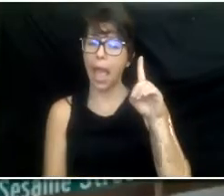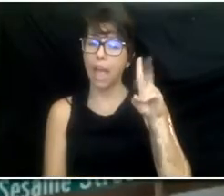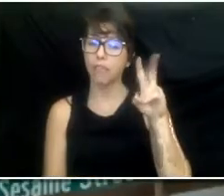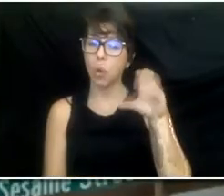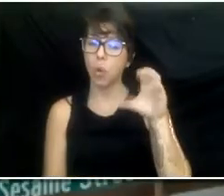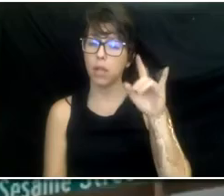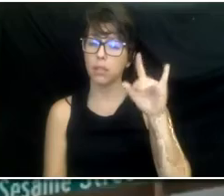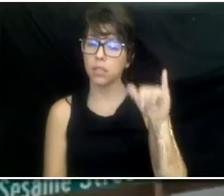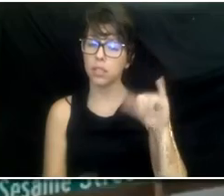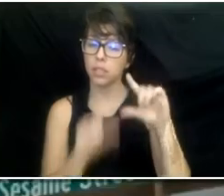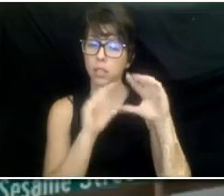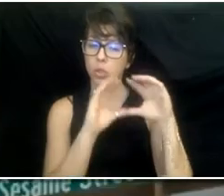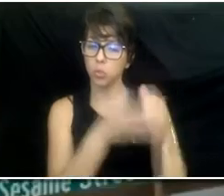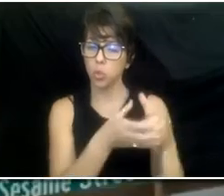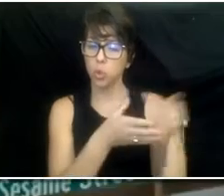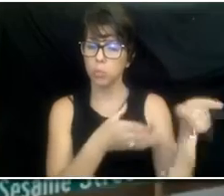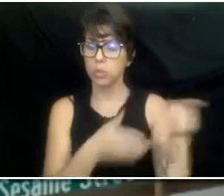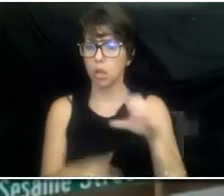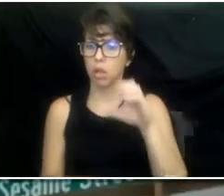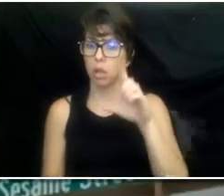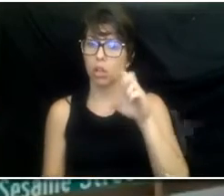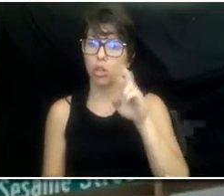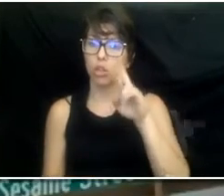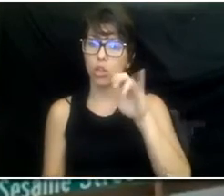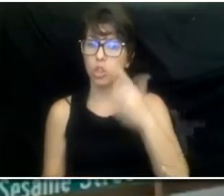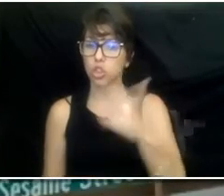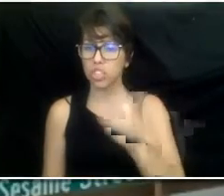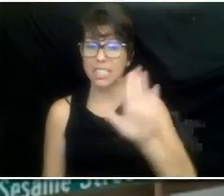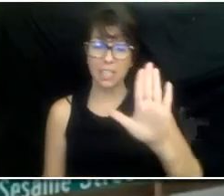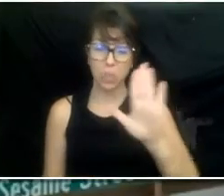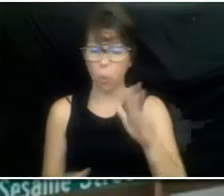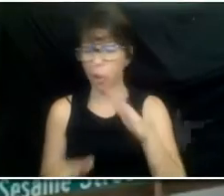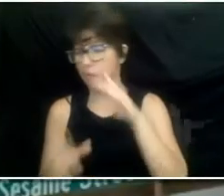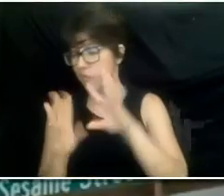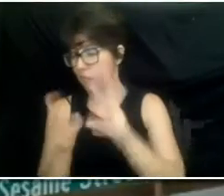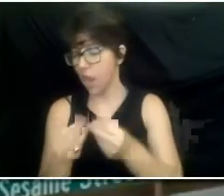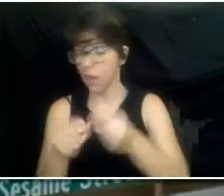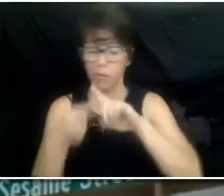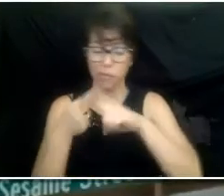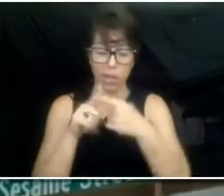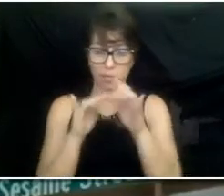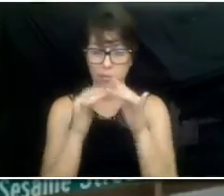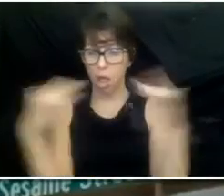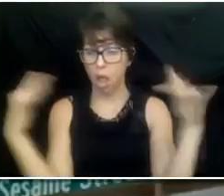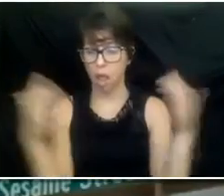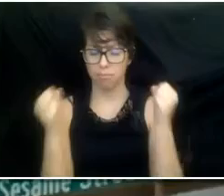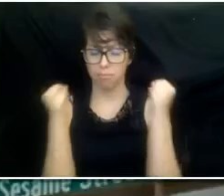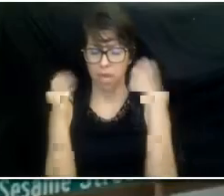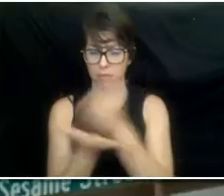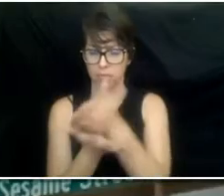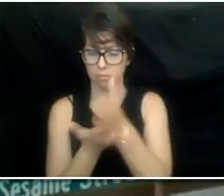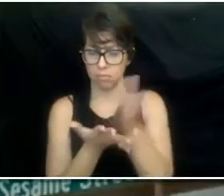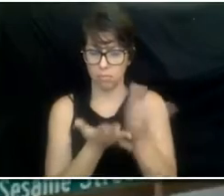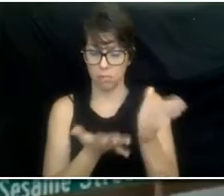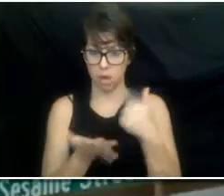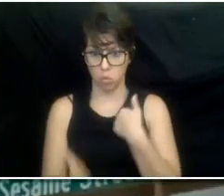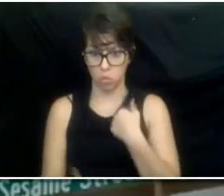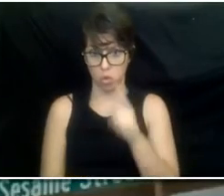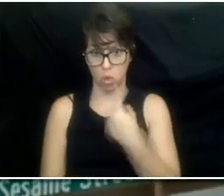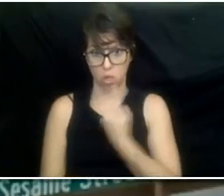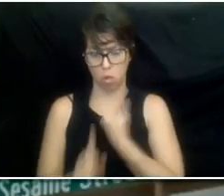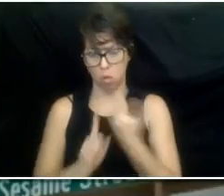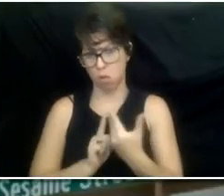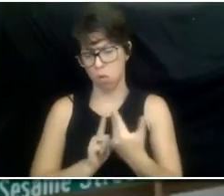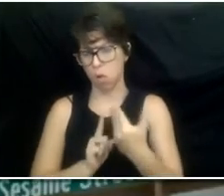um Deputy inspector I'm going to move on I think um I I I think we haven't quite answered the question um